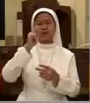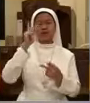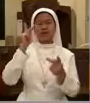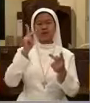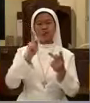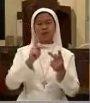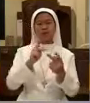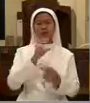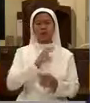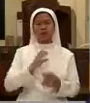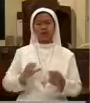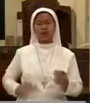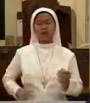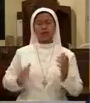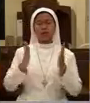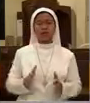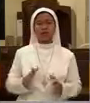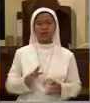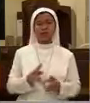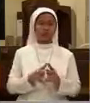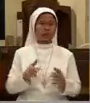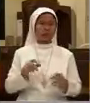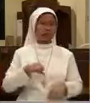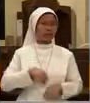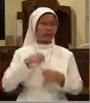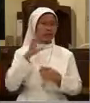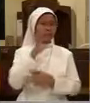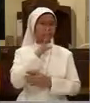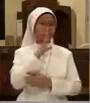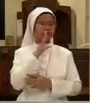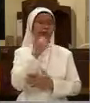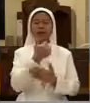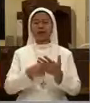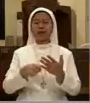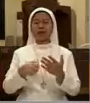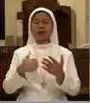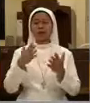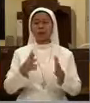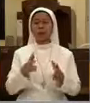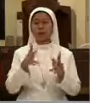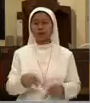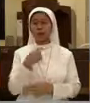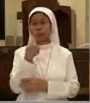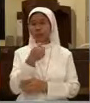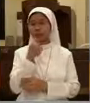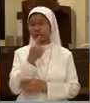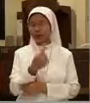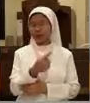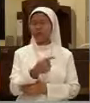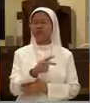Christian. Anyone who says that does not live in the truth.